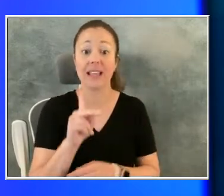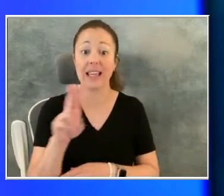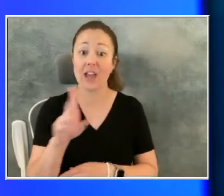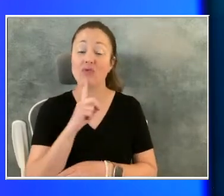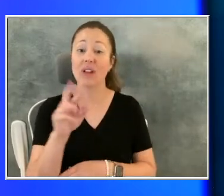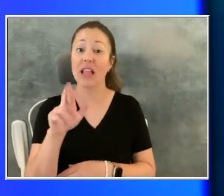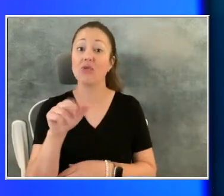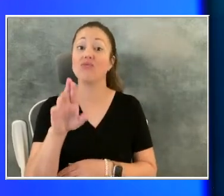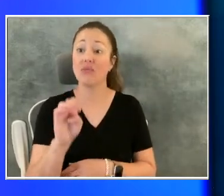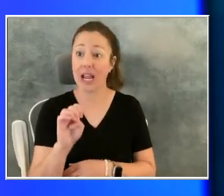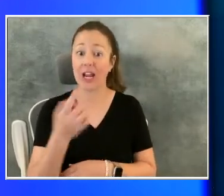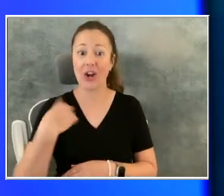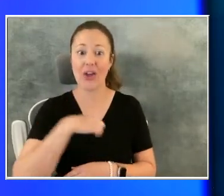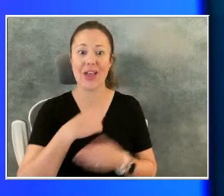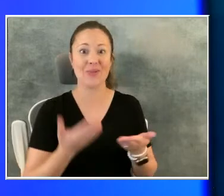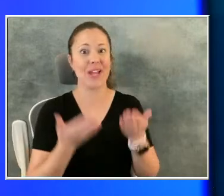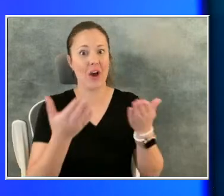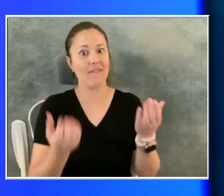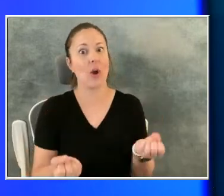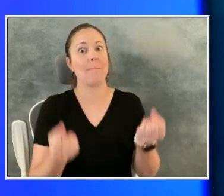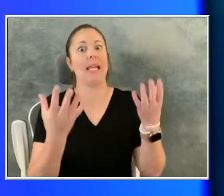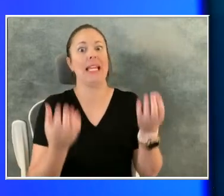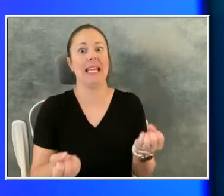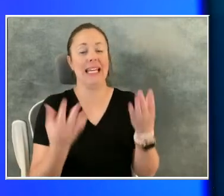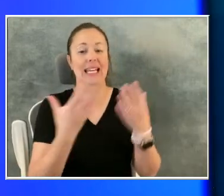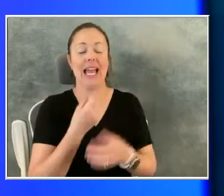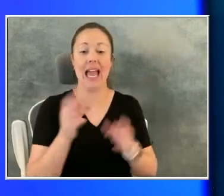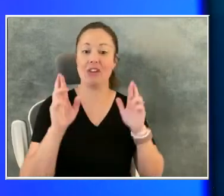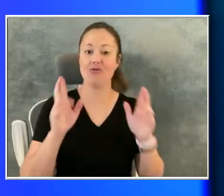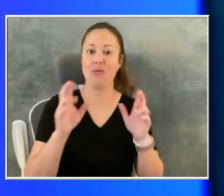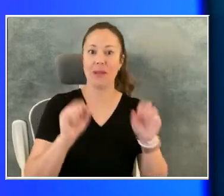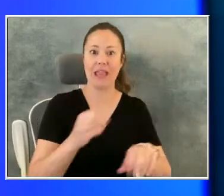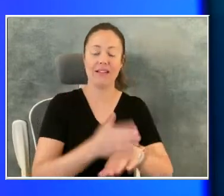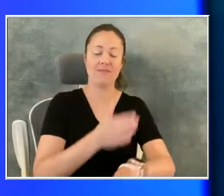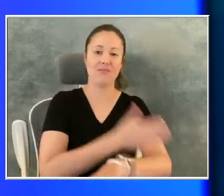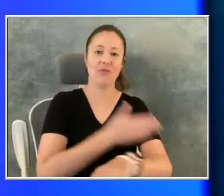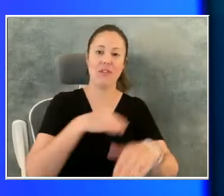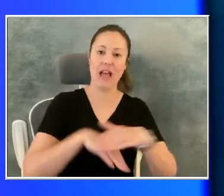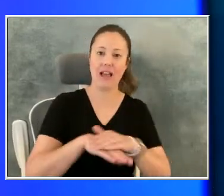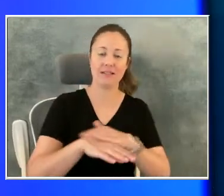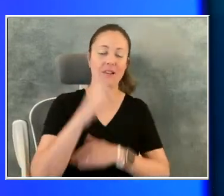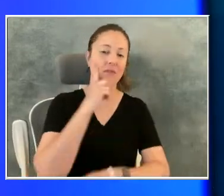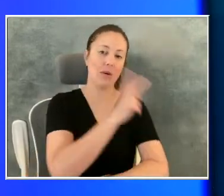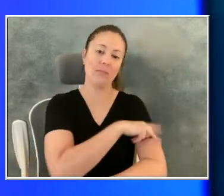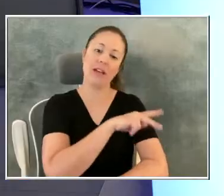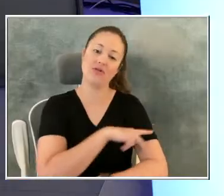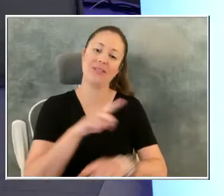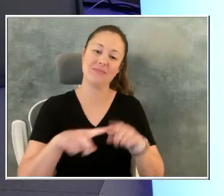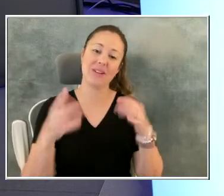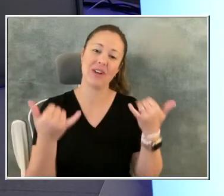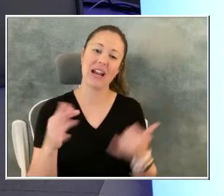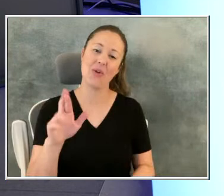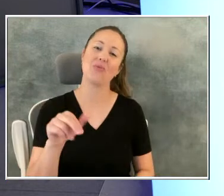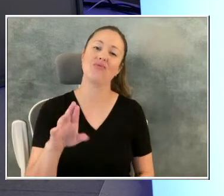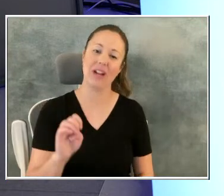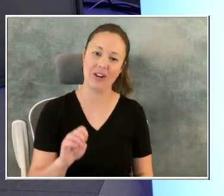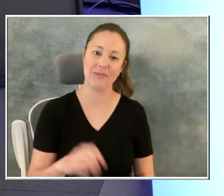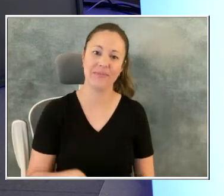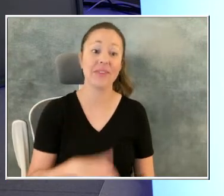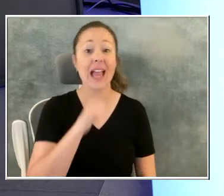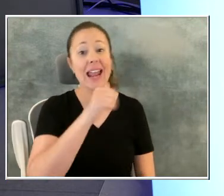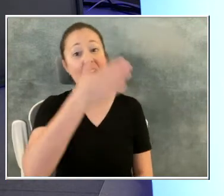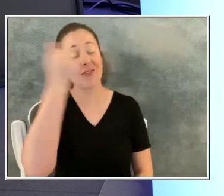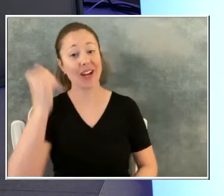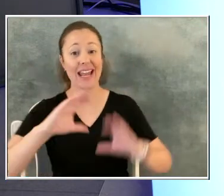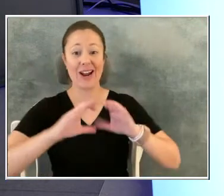offer many of these and hopes to improve access for our patients, but that's quite rare now. And let's not forget our group of ladies who travel a